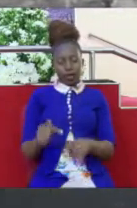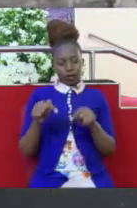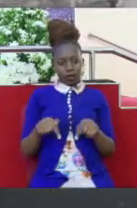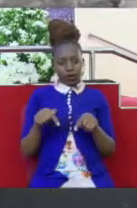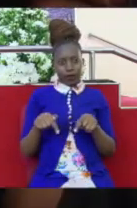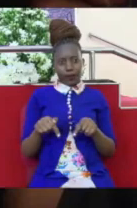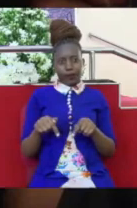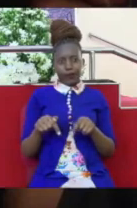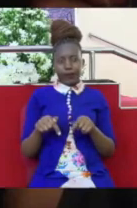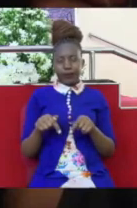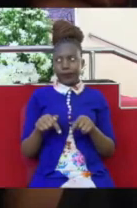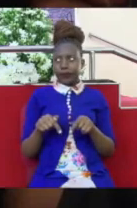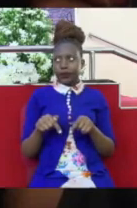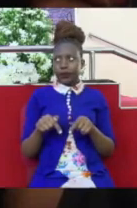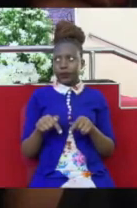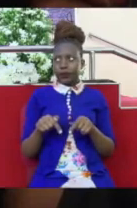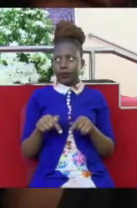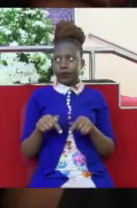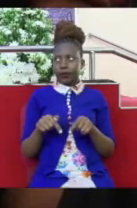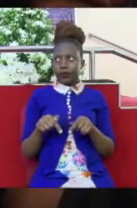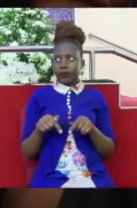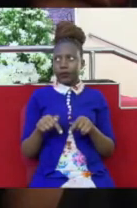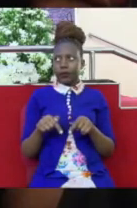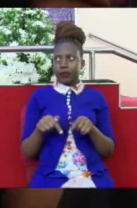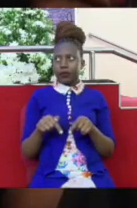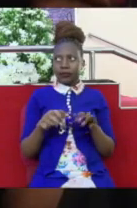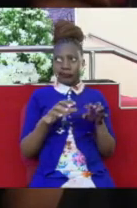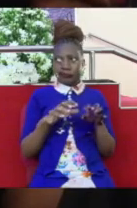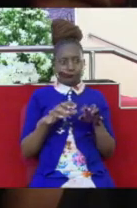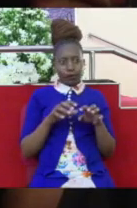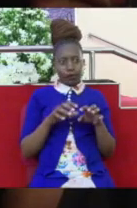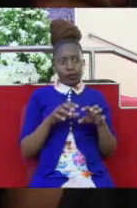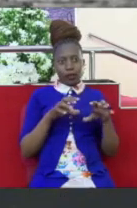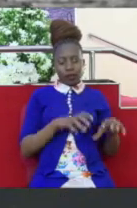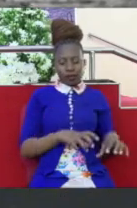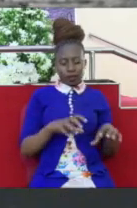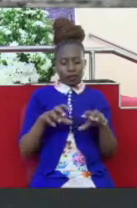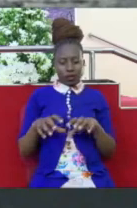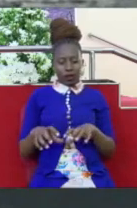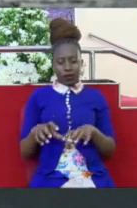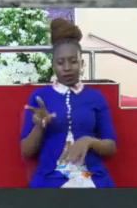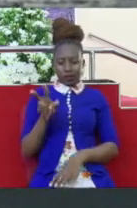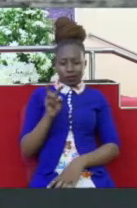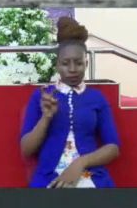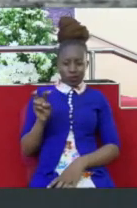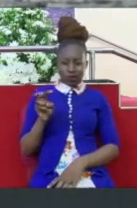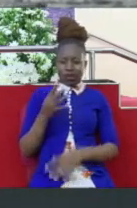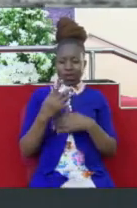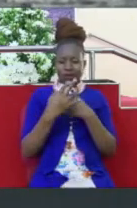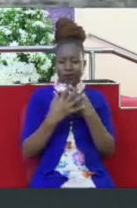hivi, has trouble looking at blood. Akona shida kutazama damu. No, that's